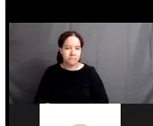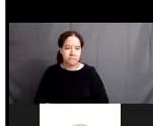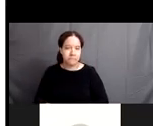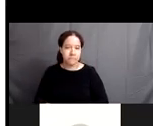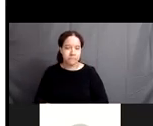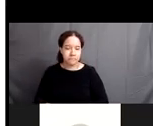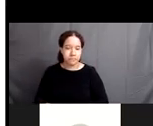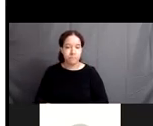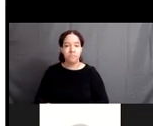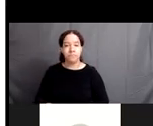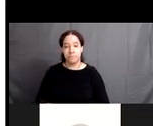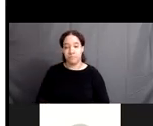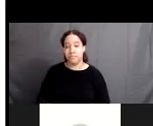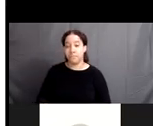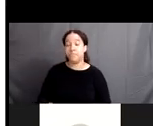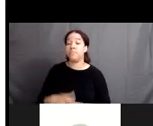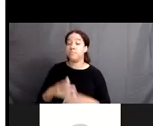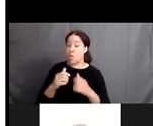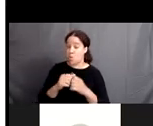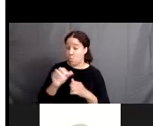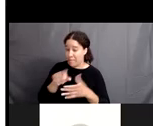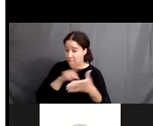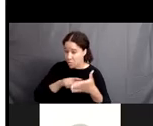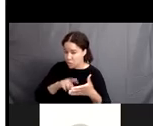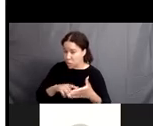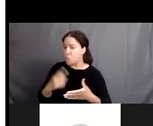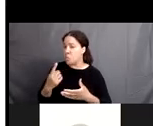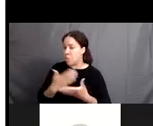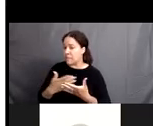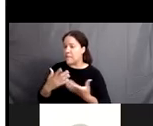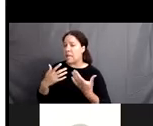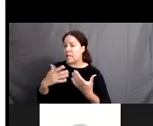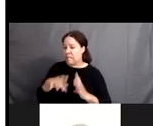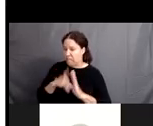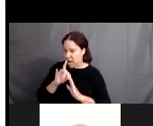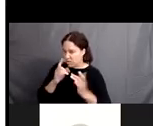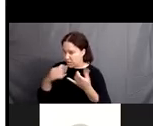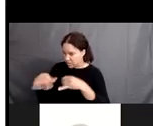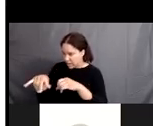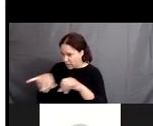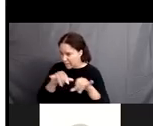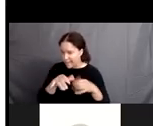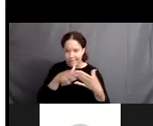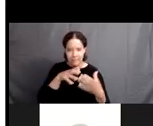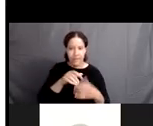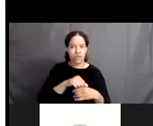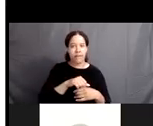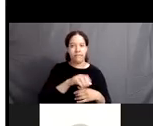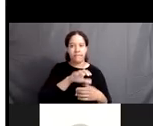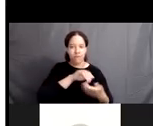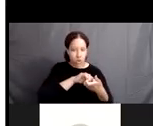kind of a common story, whether it is a, cooperatively owned business or a private owned business, is